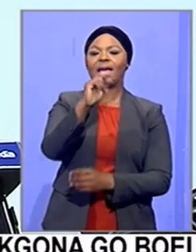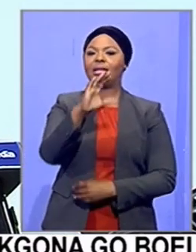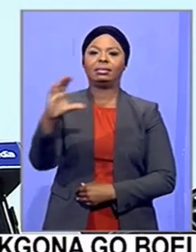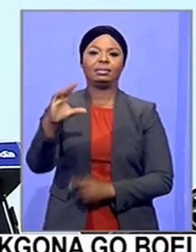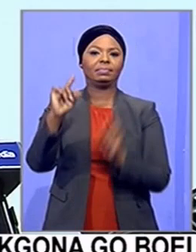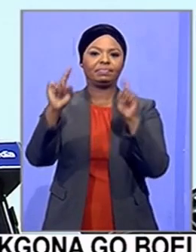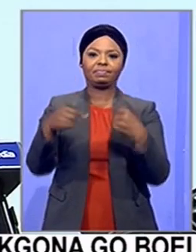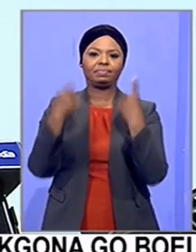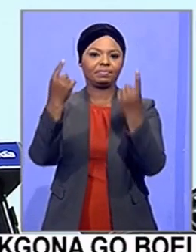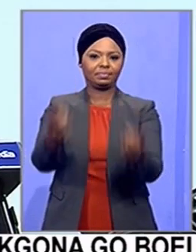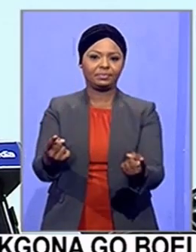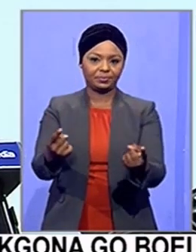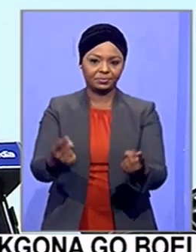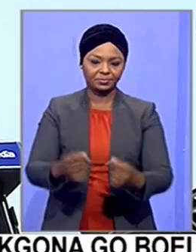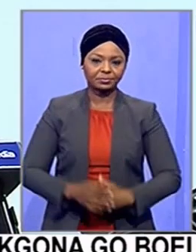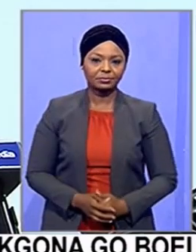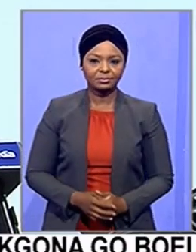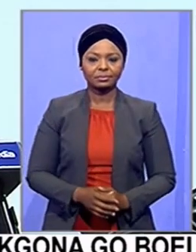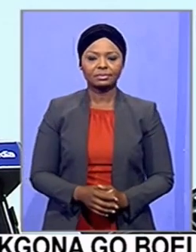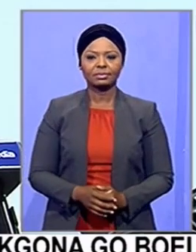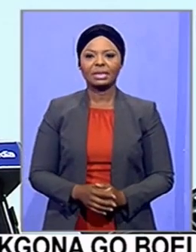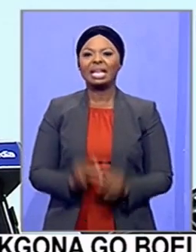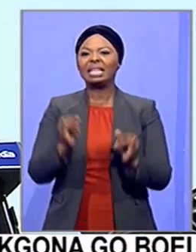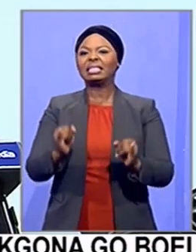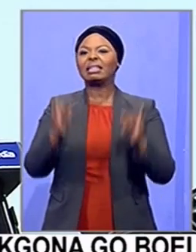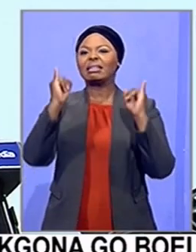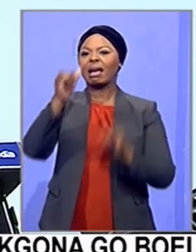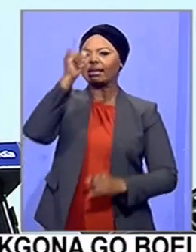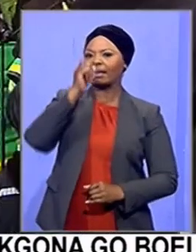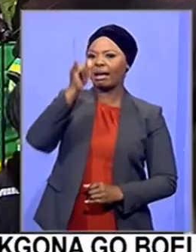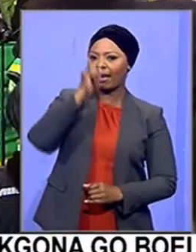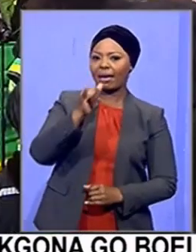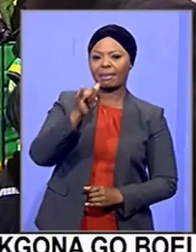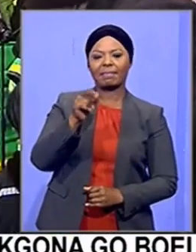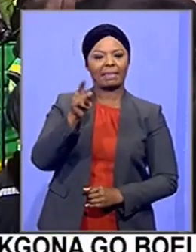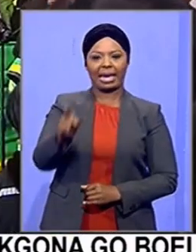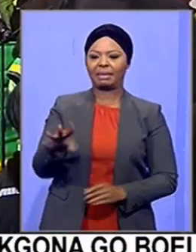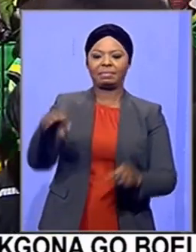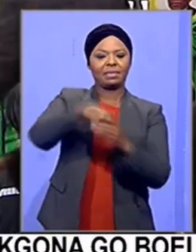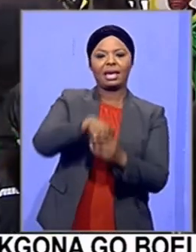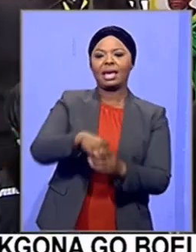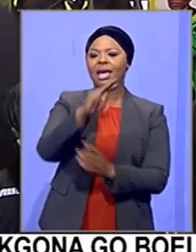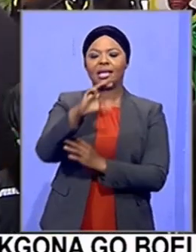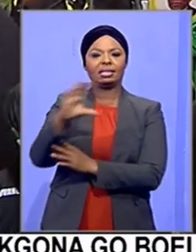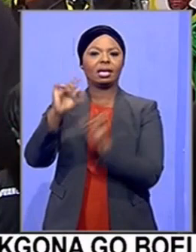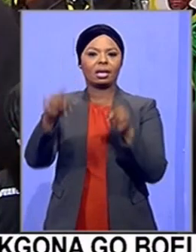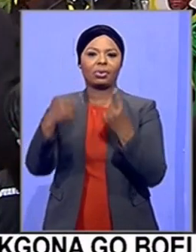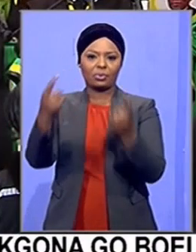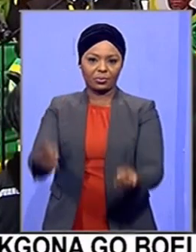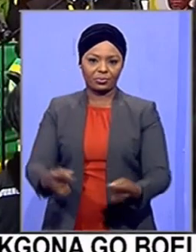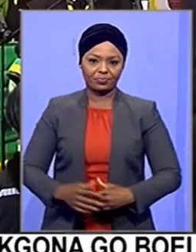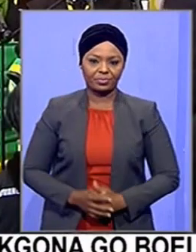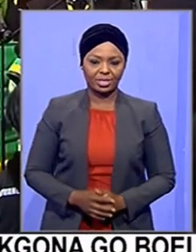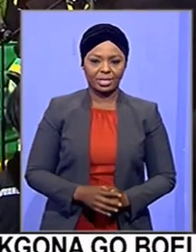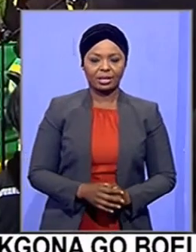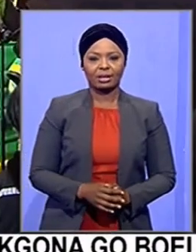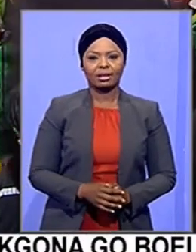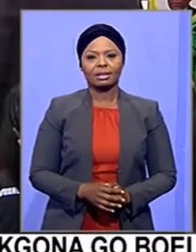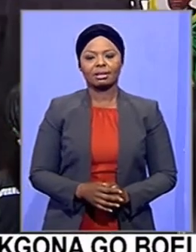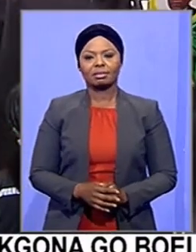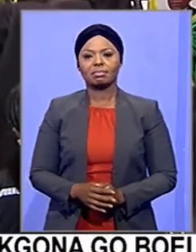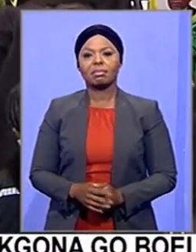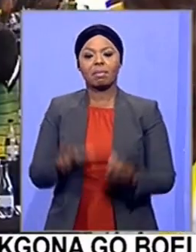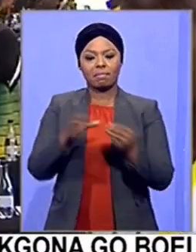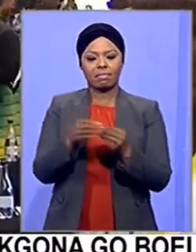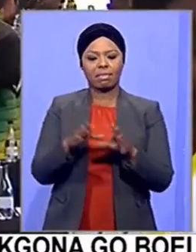conduct, any serious crime or corruption. Bontlhopheng ba makala a lekoko le le busang bao ba tla gaisanang